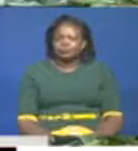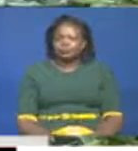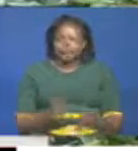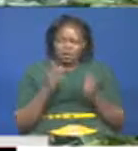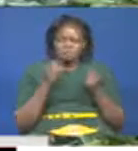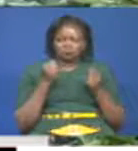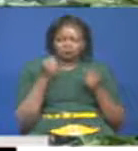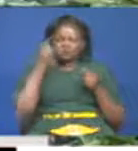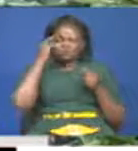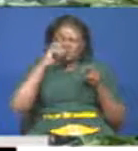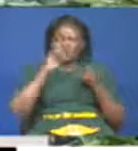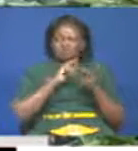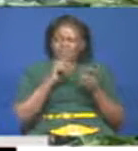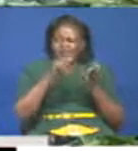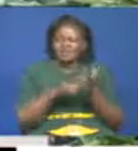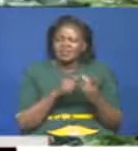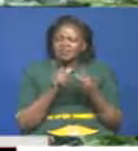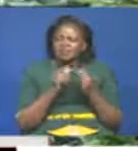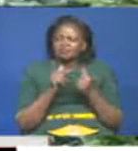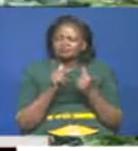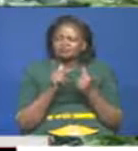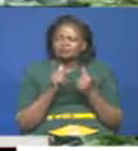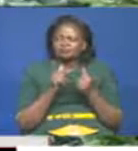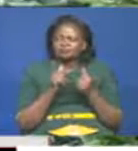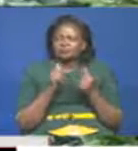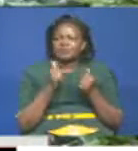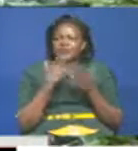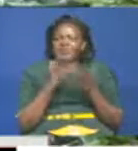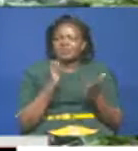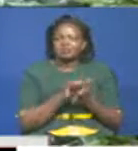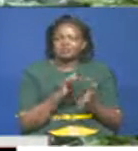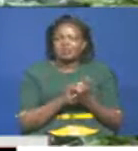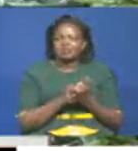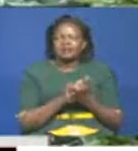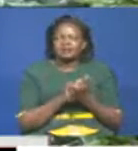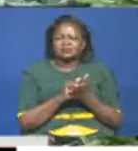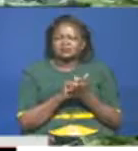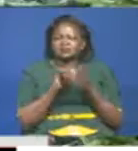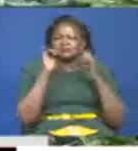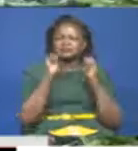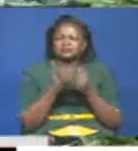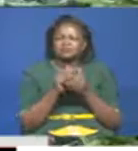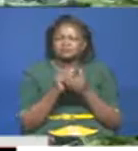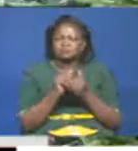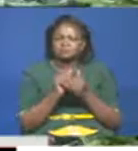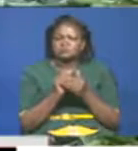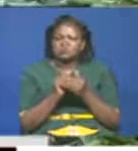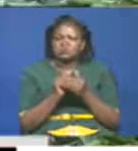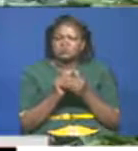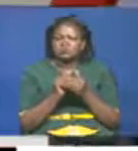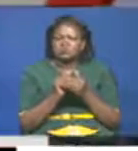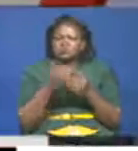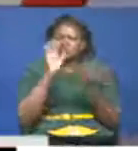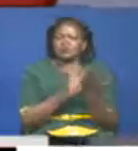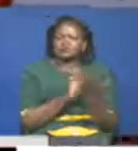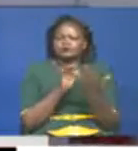lending and bring about terms that are enable flexibility in the approach to